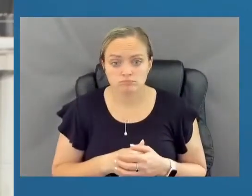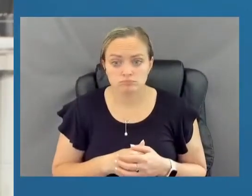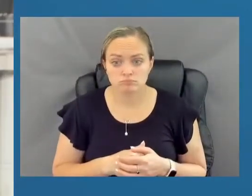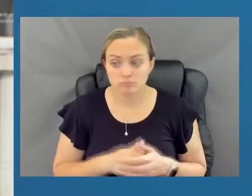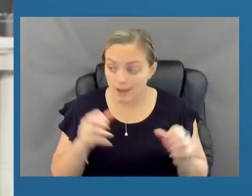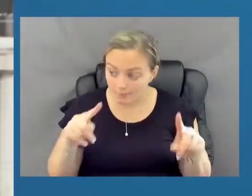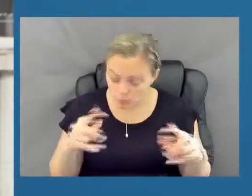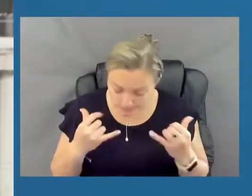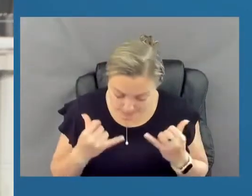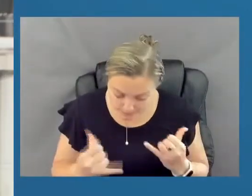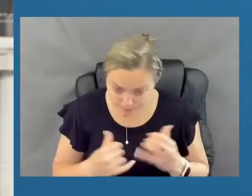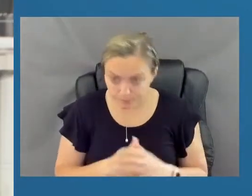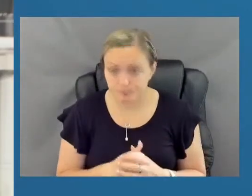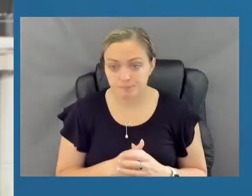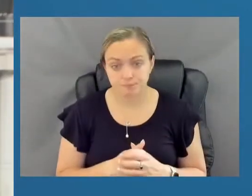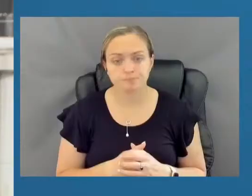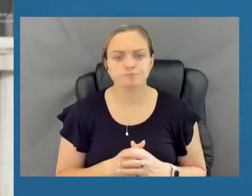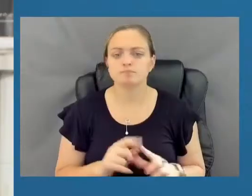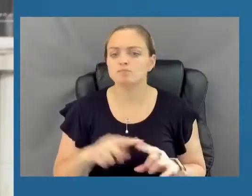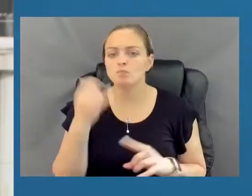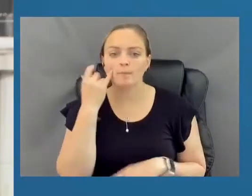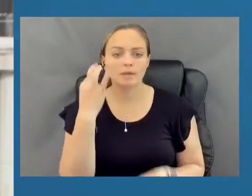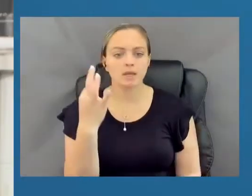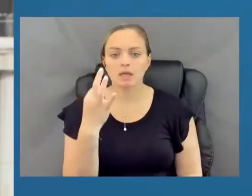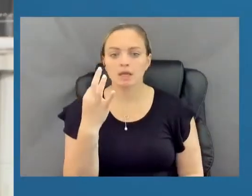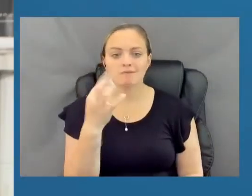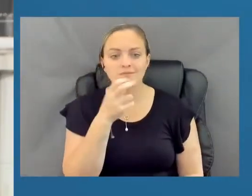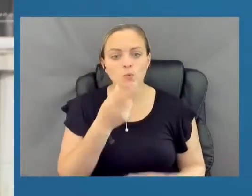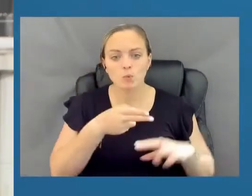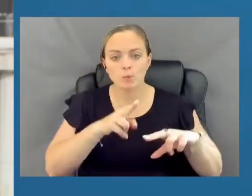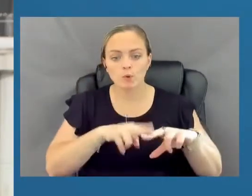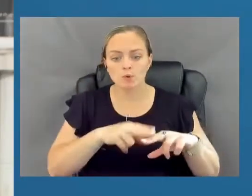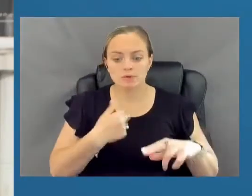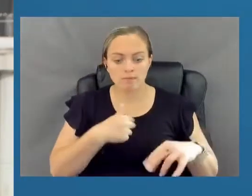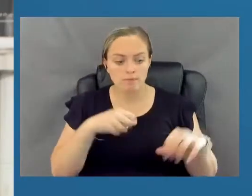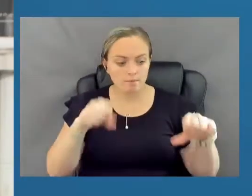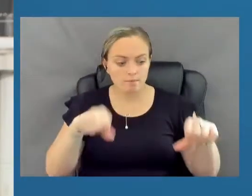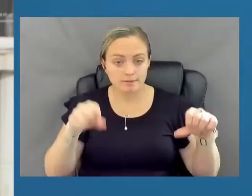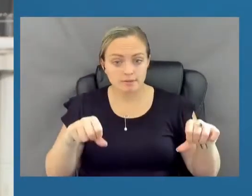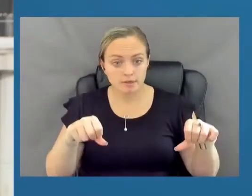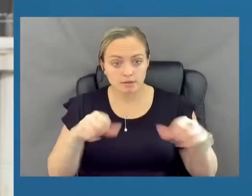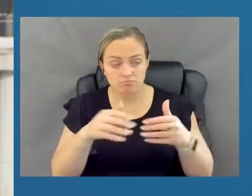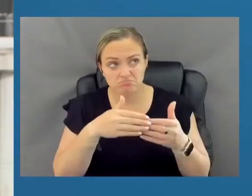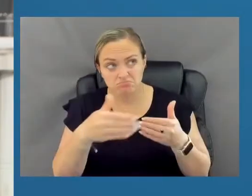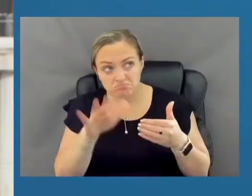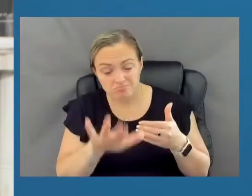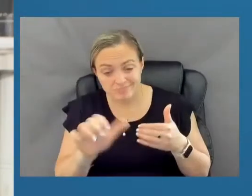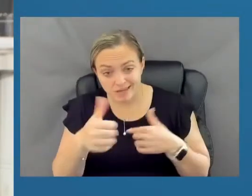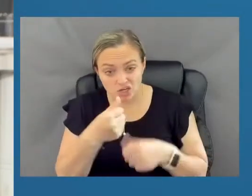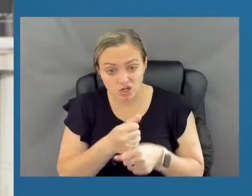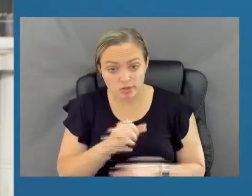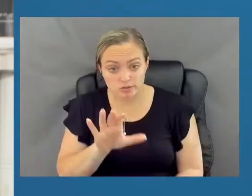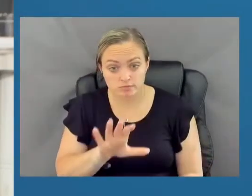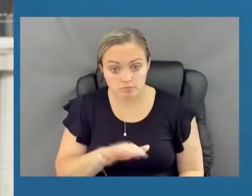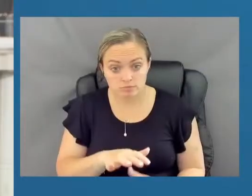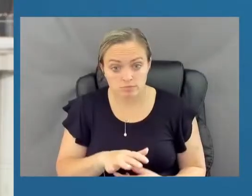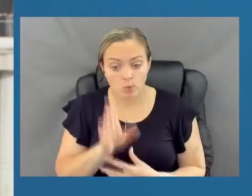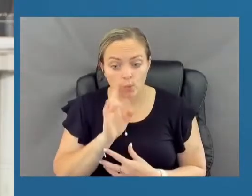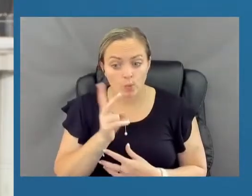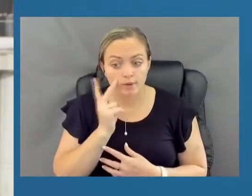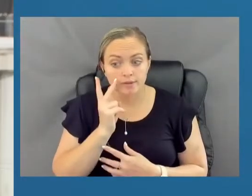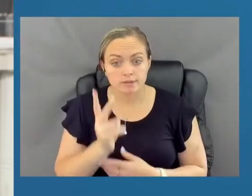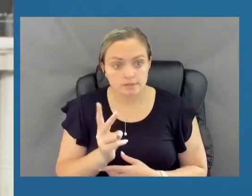right now. But if we don't increase our capacity over the next decade, we will see